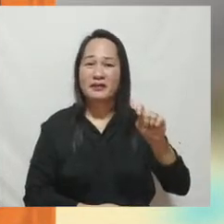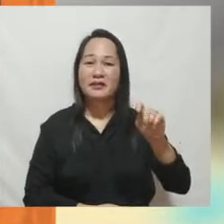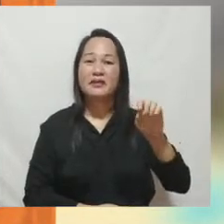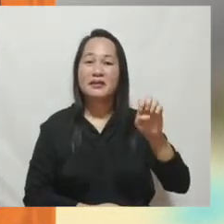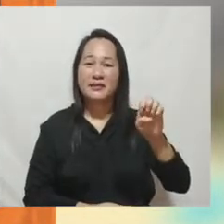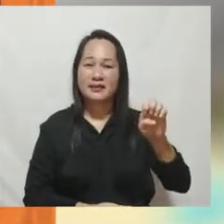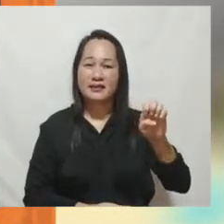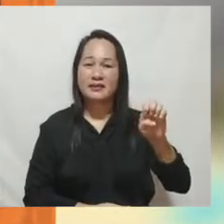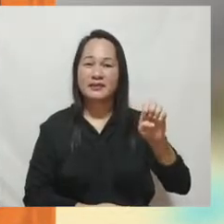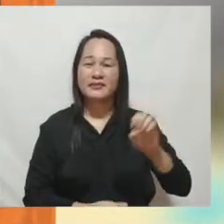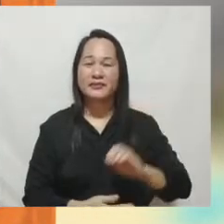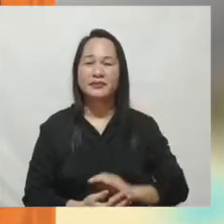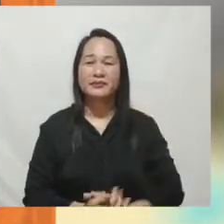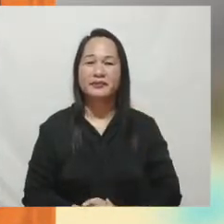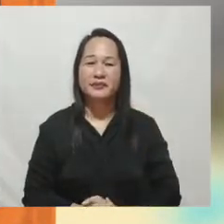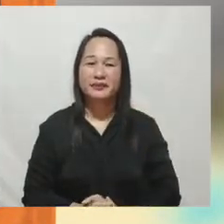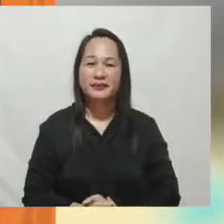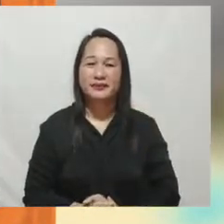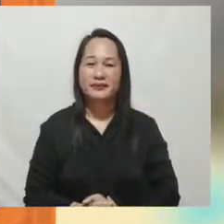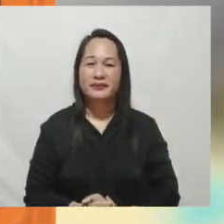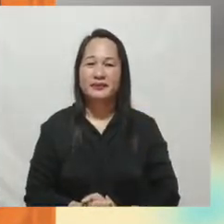W-R-I-T-E. Write.